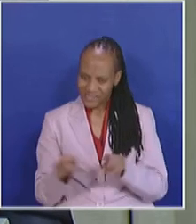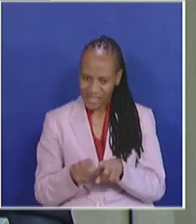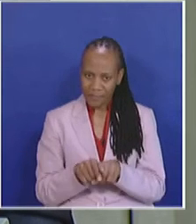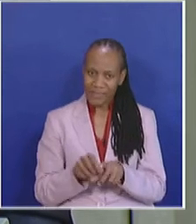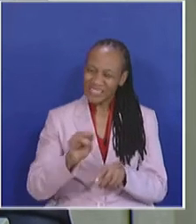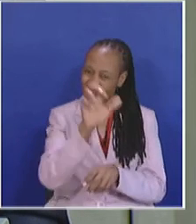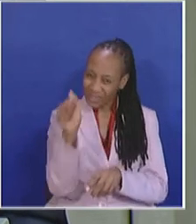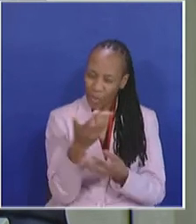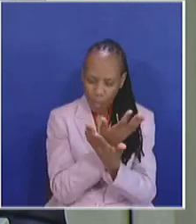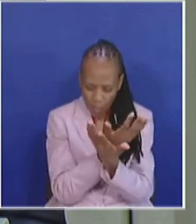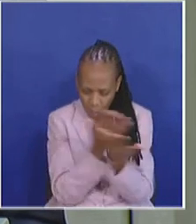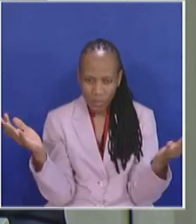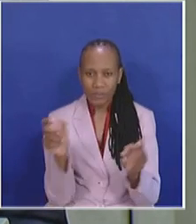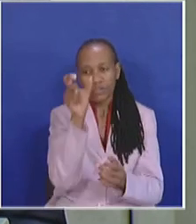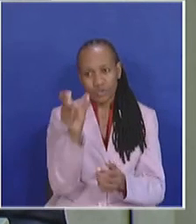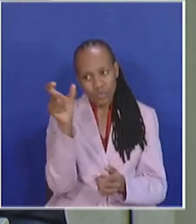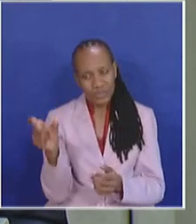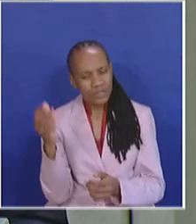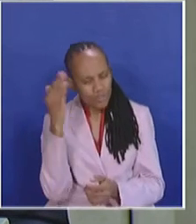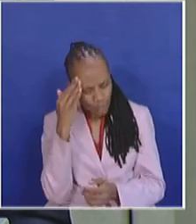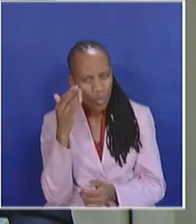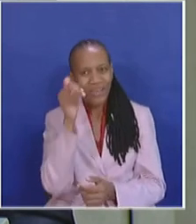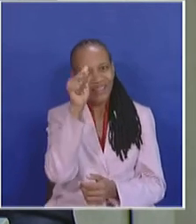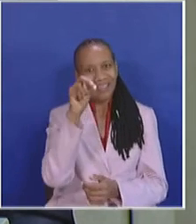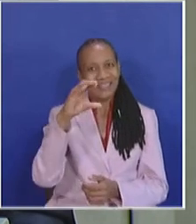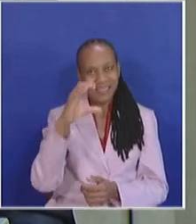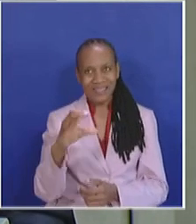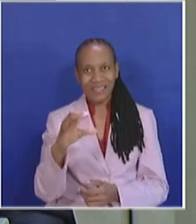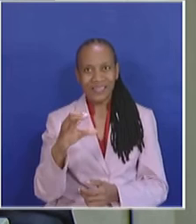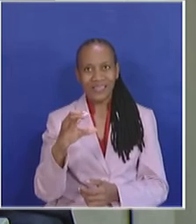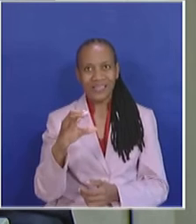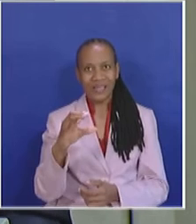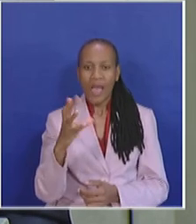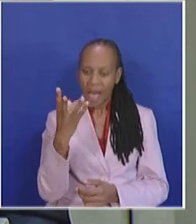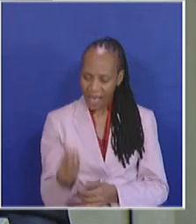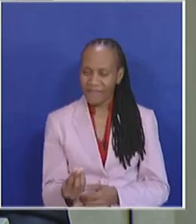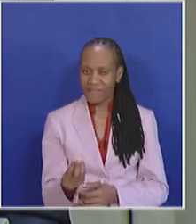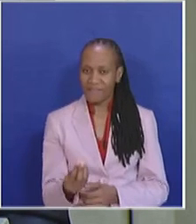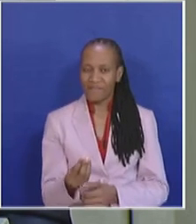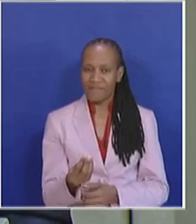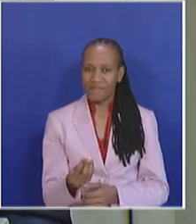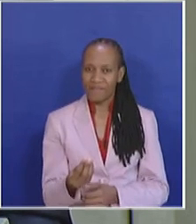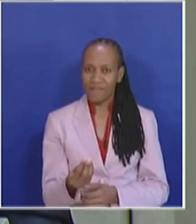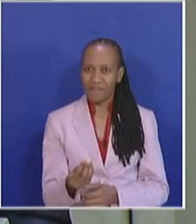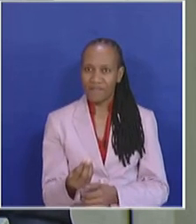knows that it is the ANC that has got the history and the